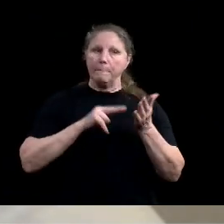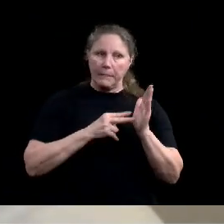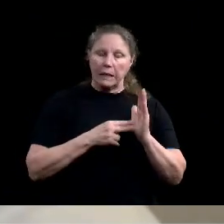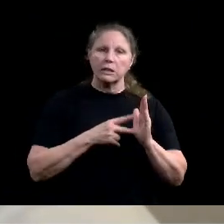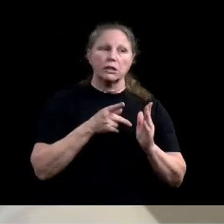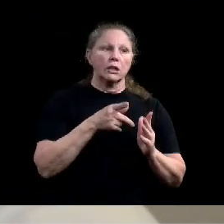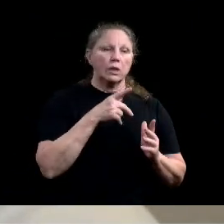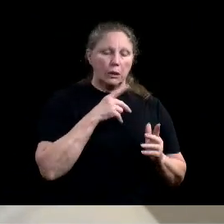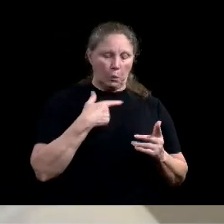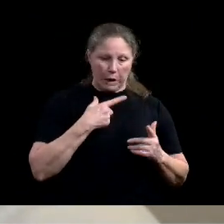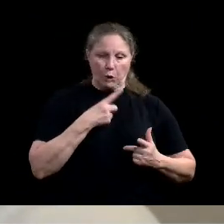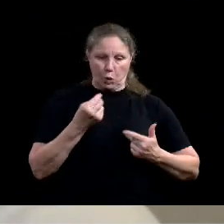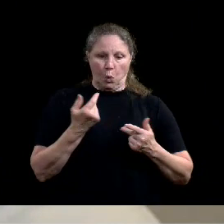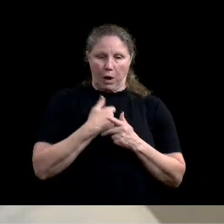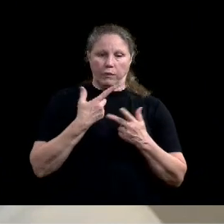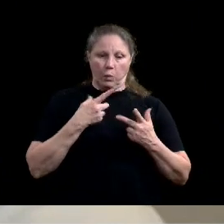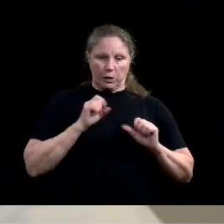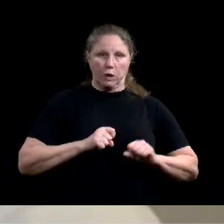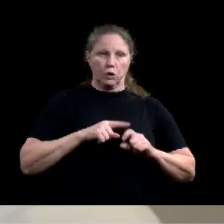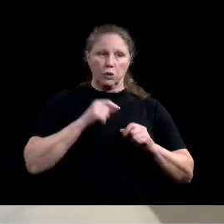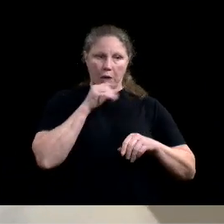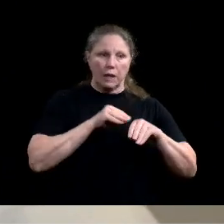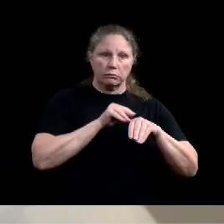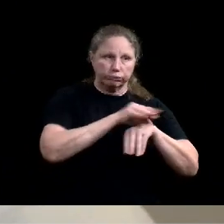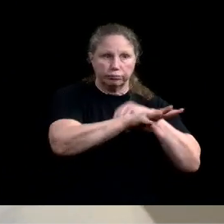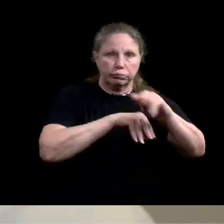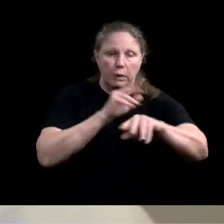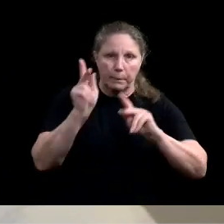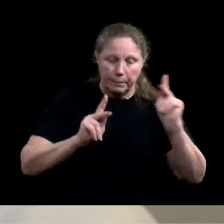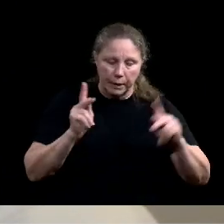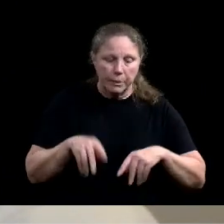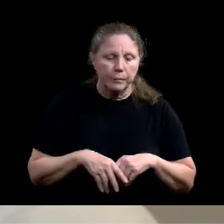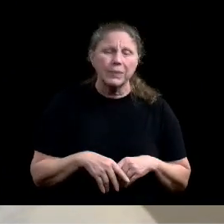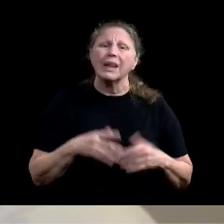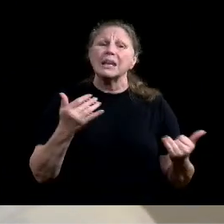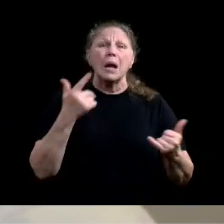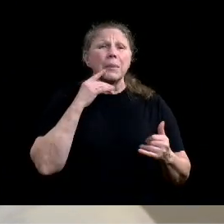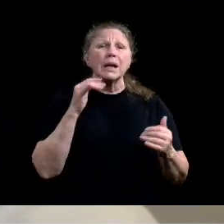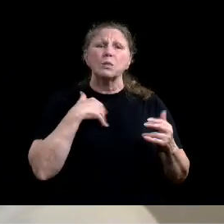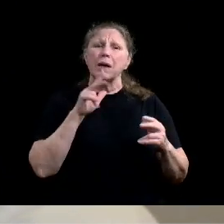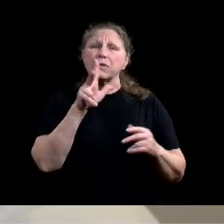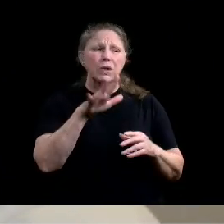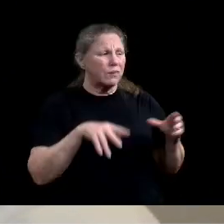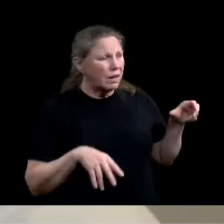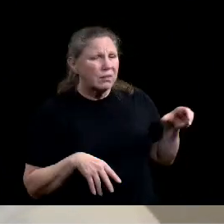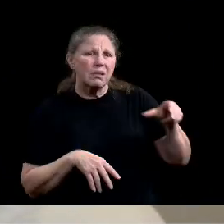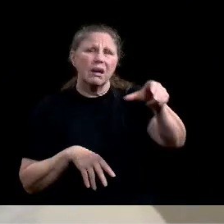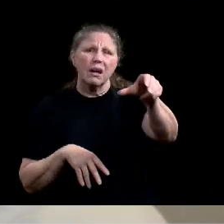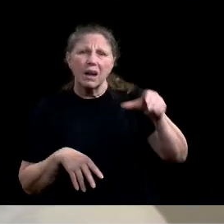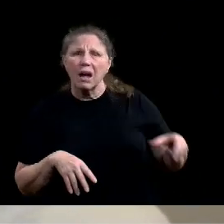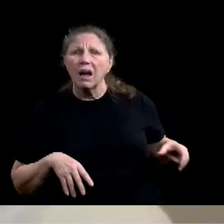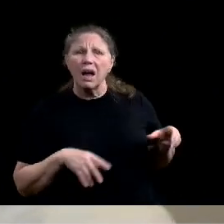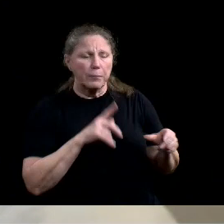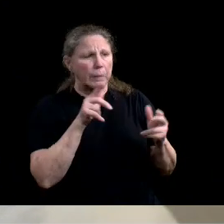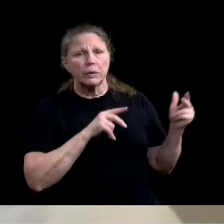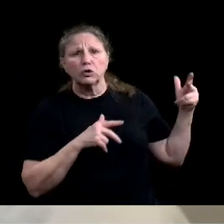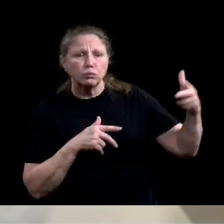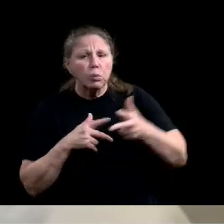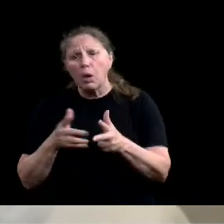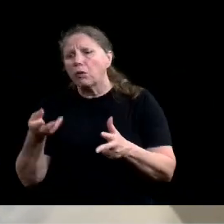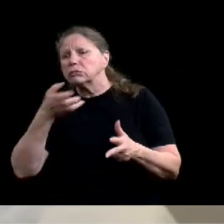on I-35. We're connected with the rest of the world. Having 0